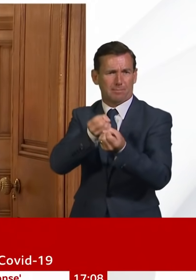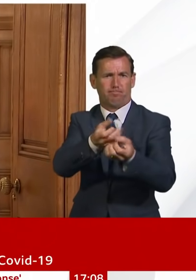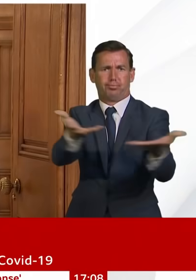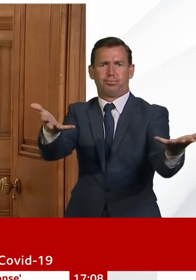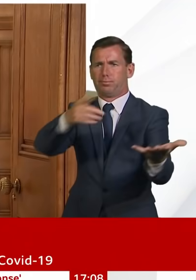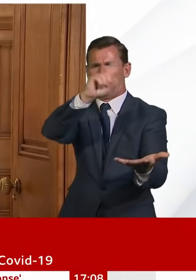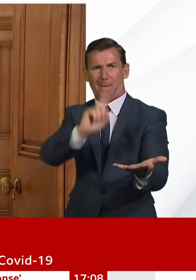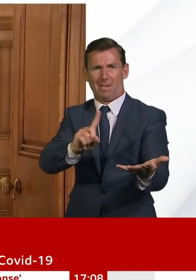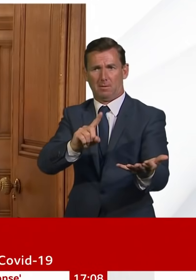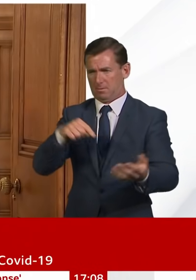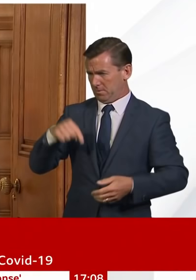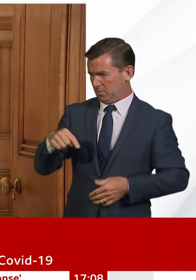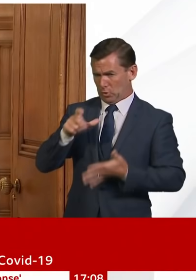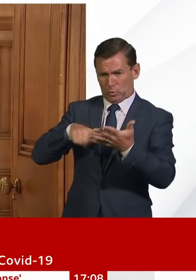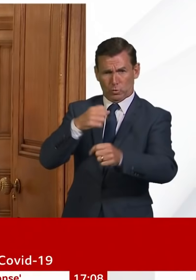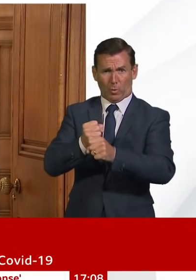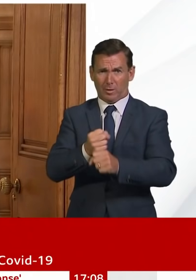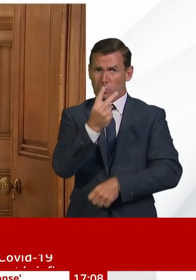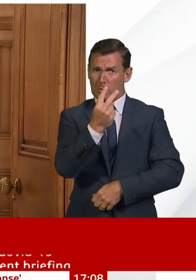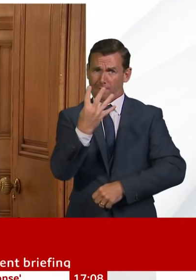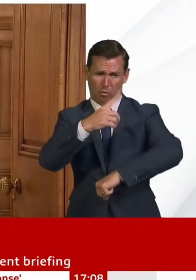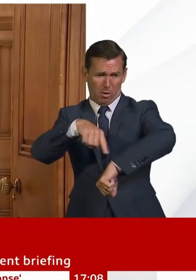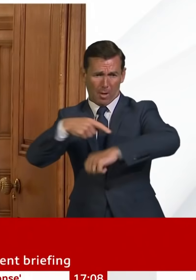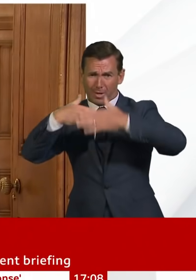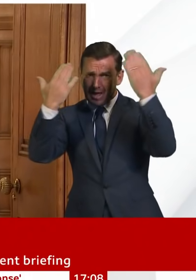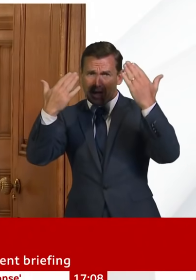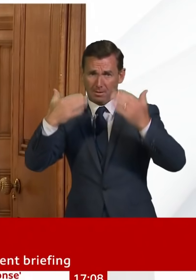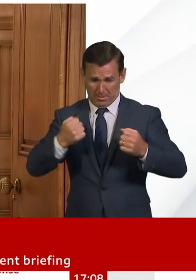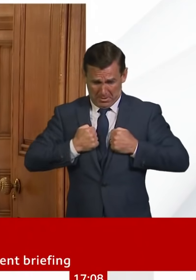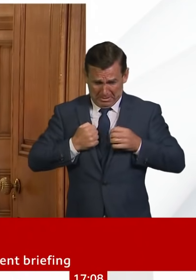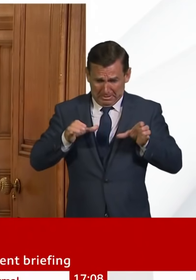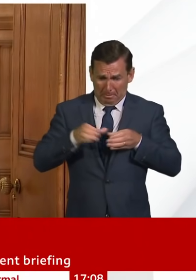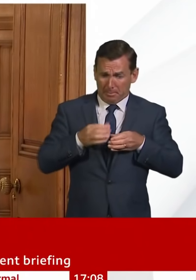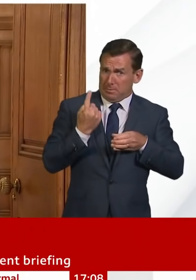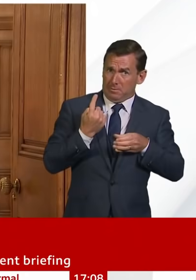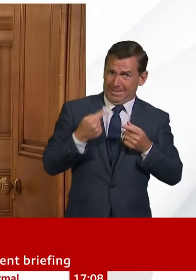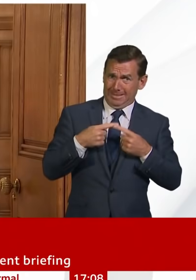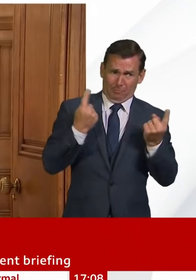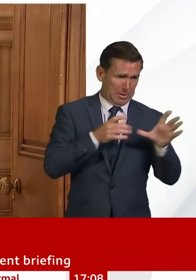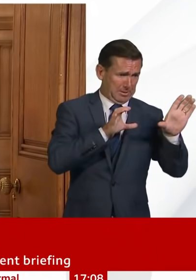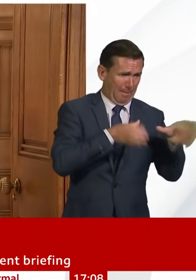It's one of the biggest cross-government operations I've ever seen. And I'm grateful to colleagues